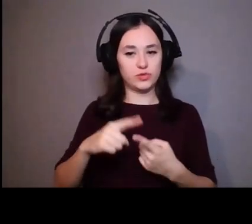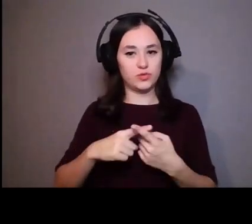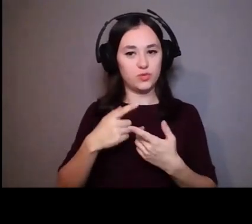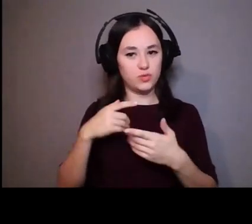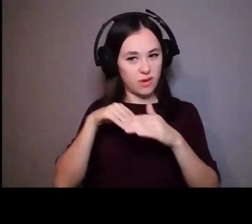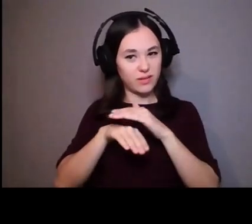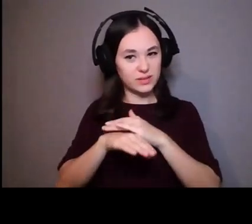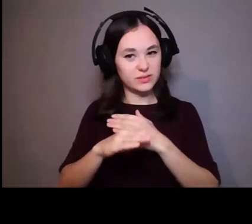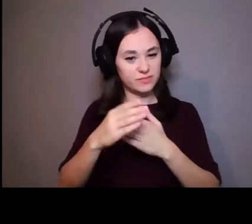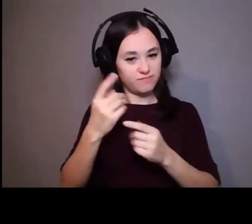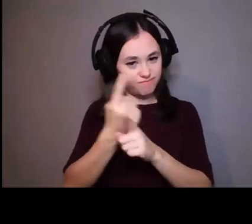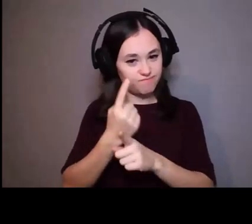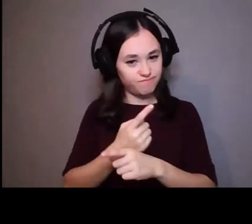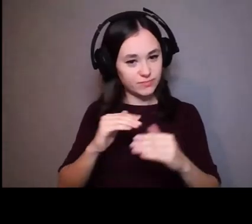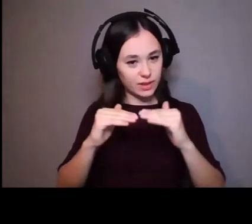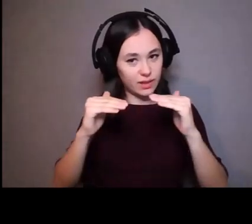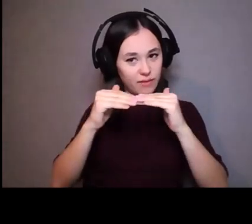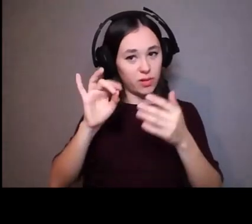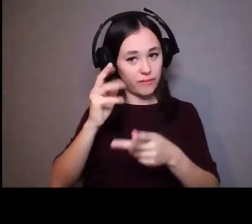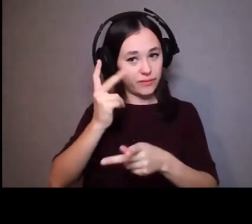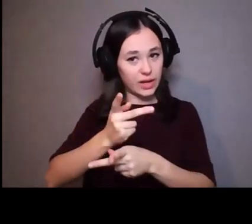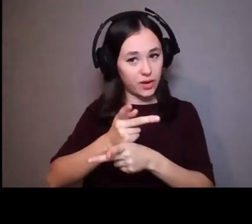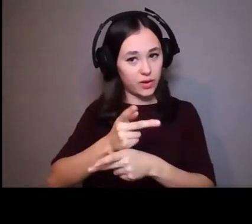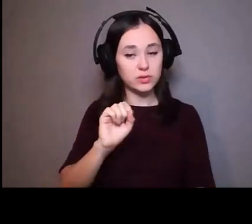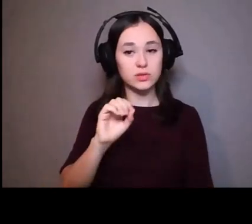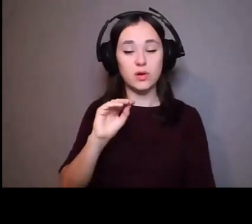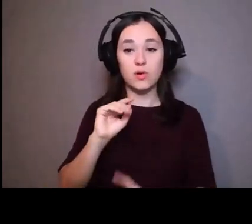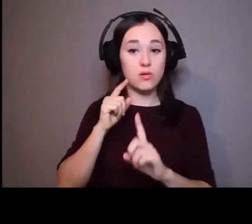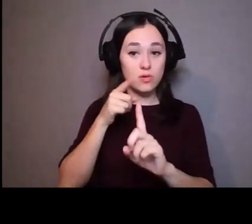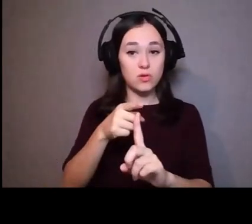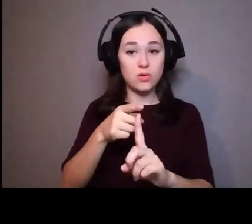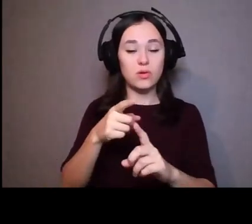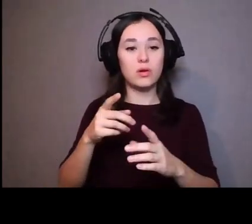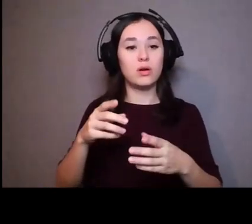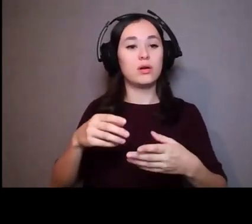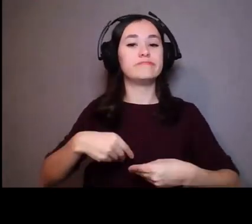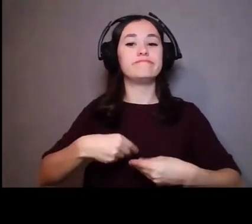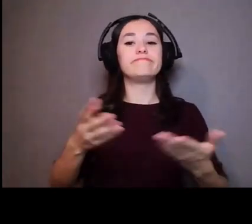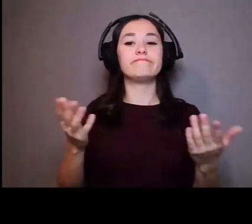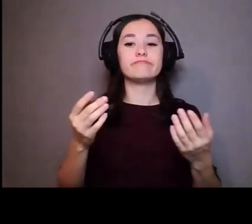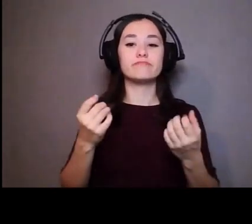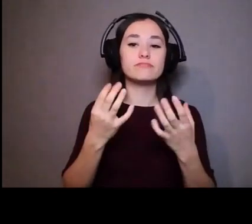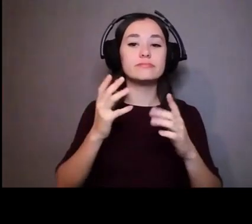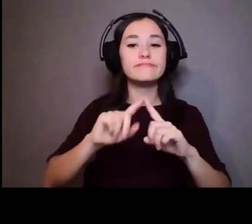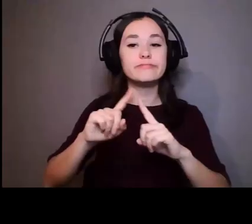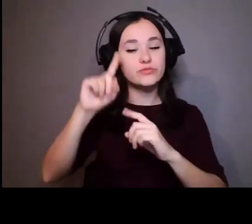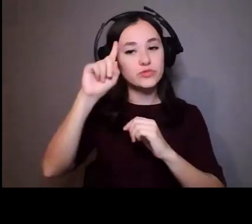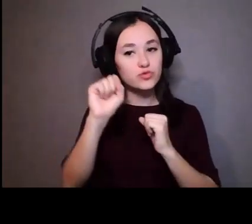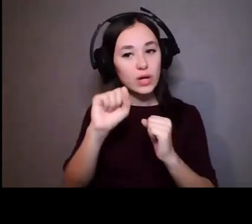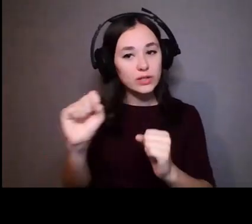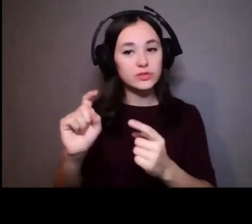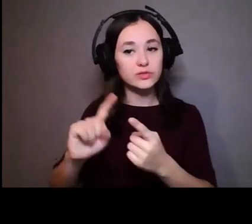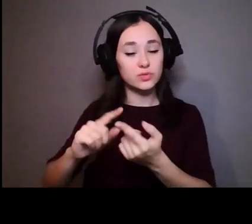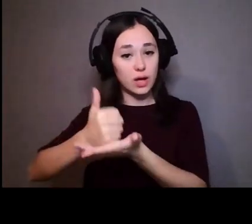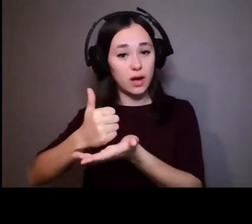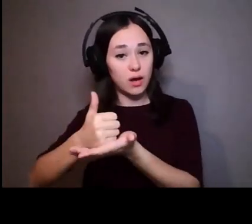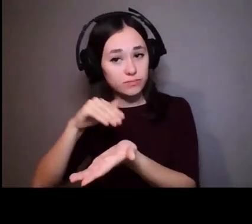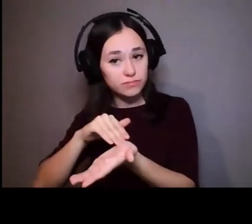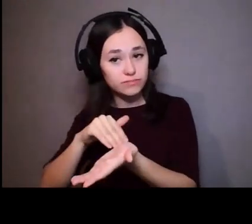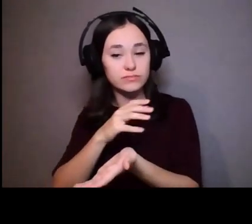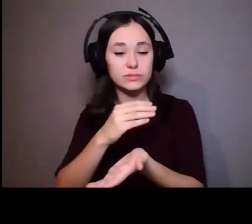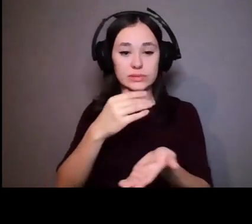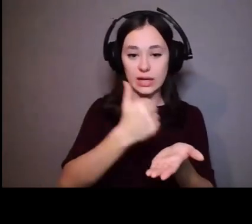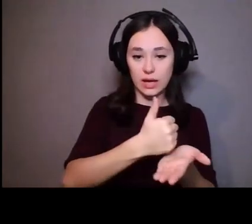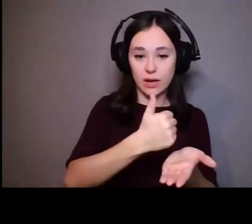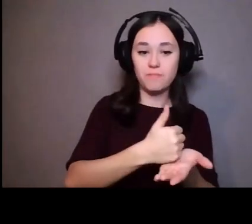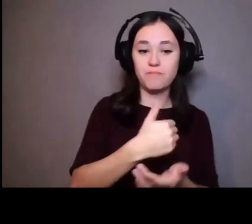to deploy multiple strategies that could help oversee providers and educate members. The idea